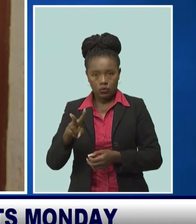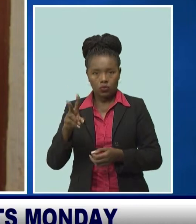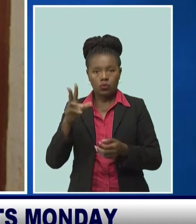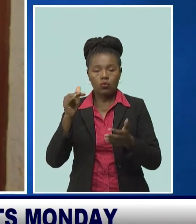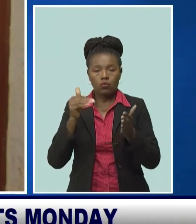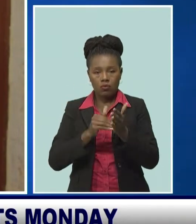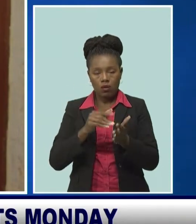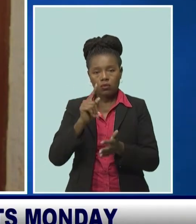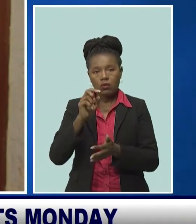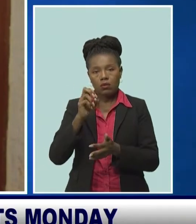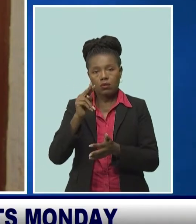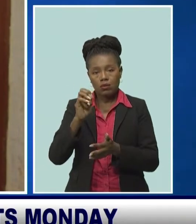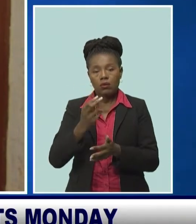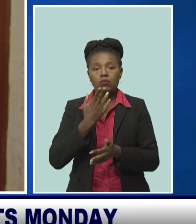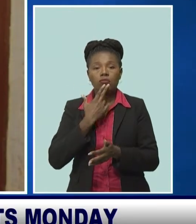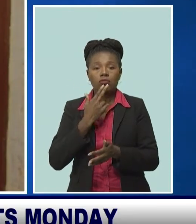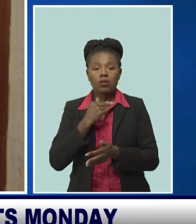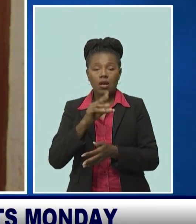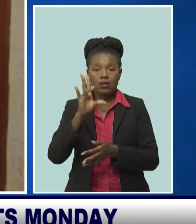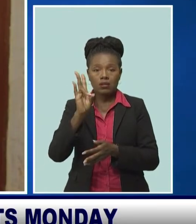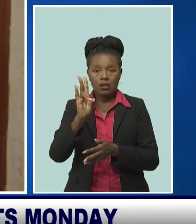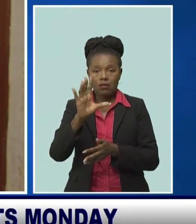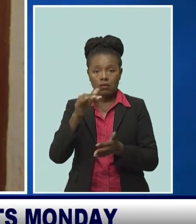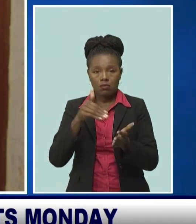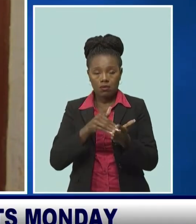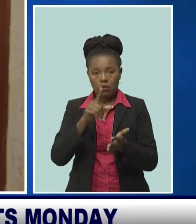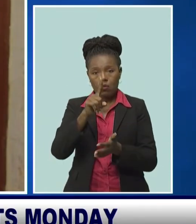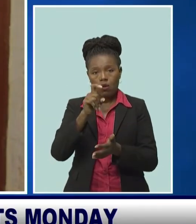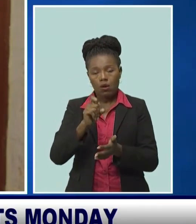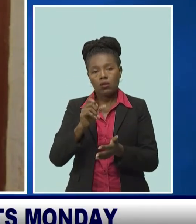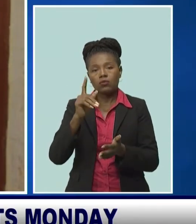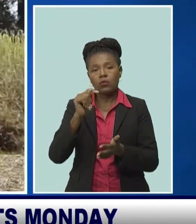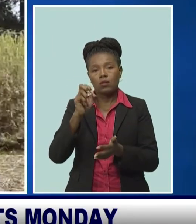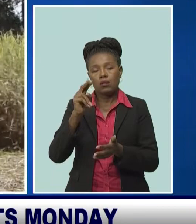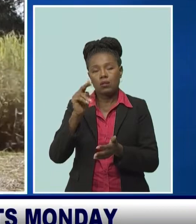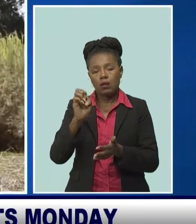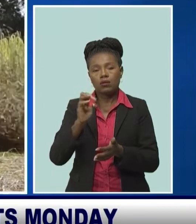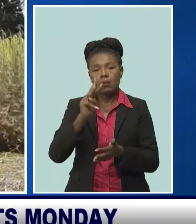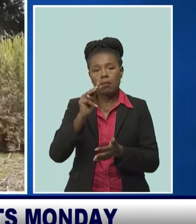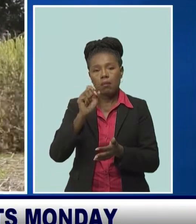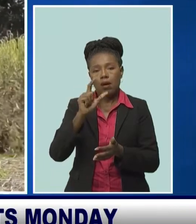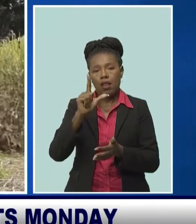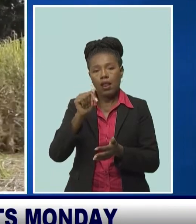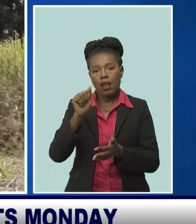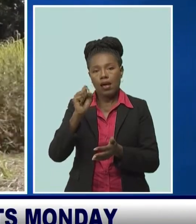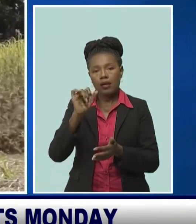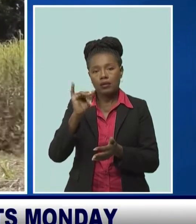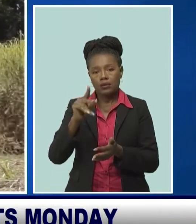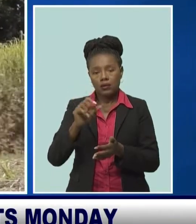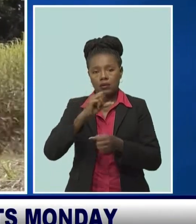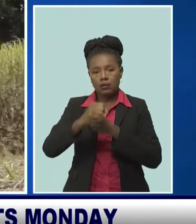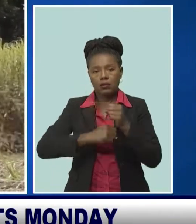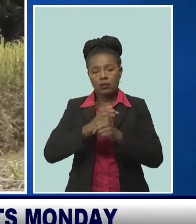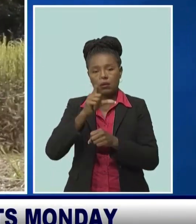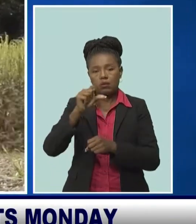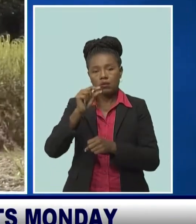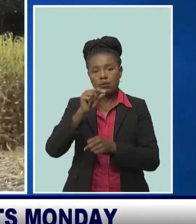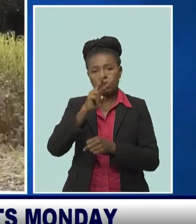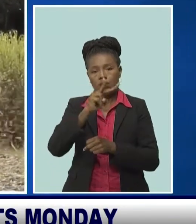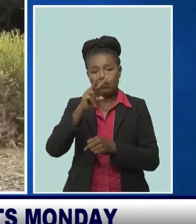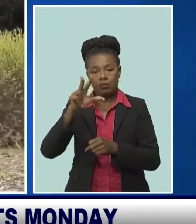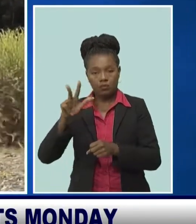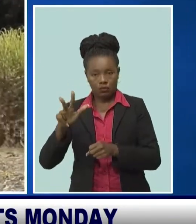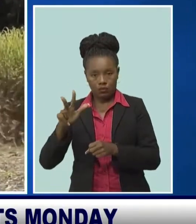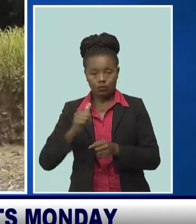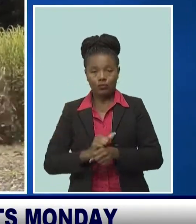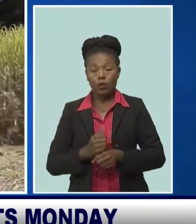and 7,100 tons of molasses in 2023. He says the Barbados Agricultural Management Company is